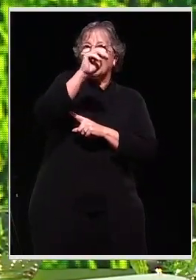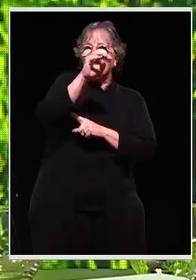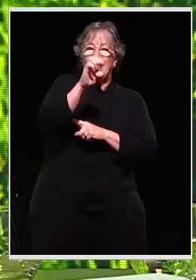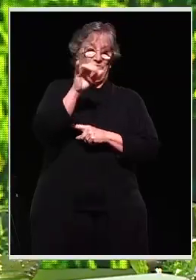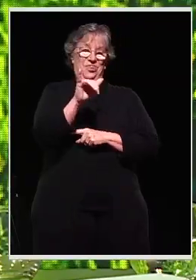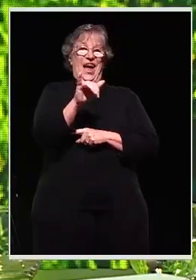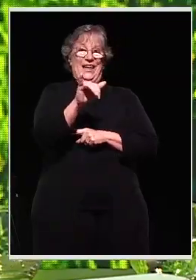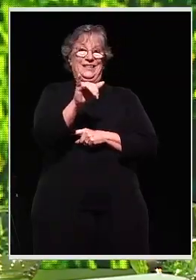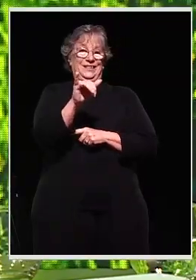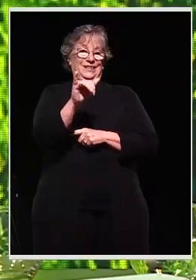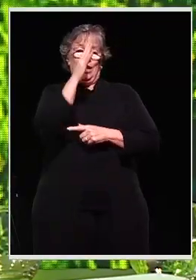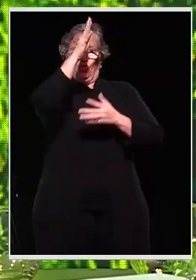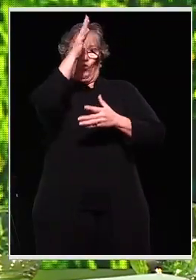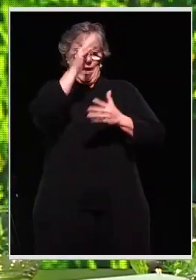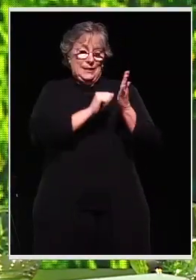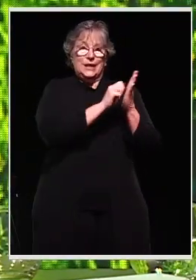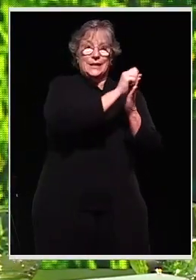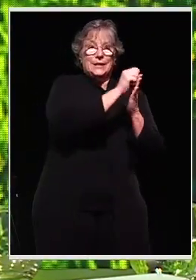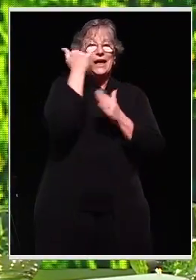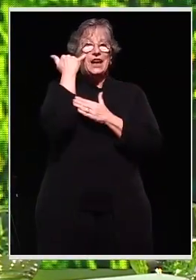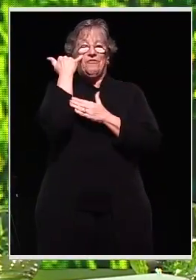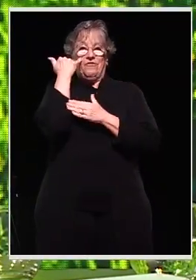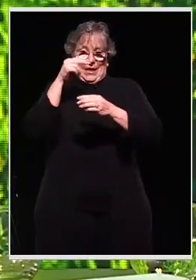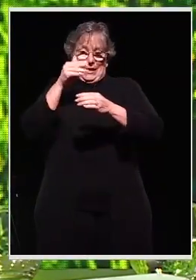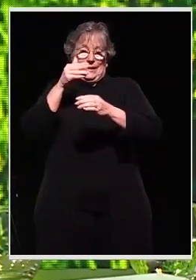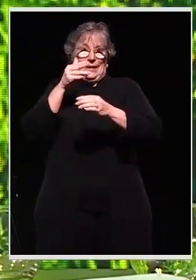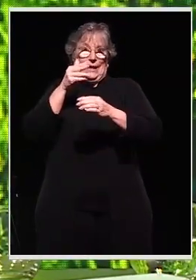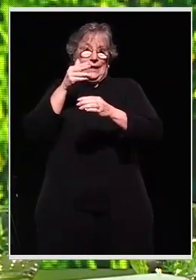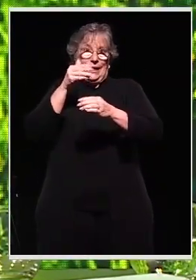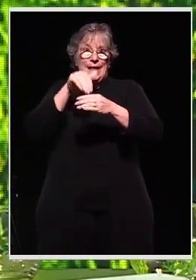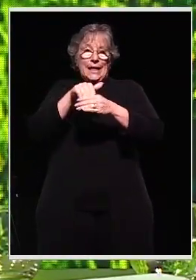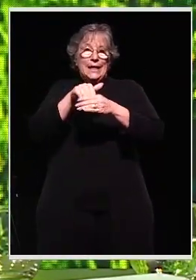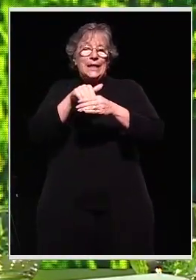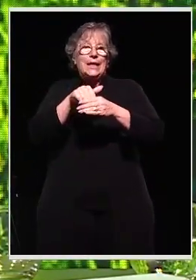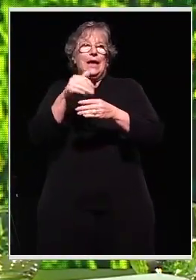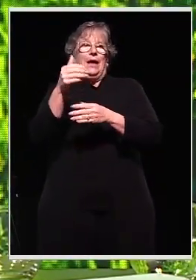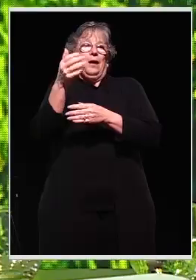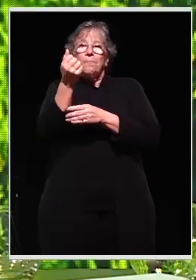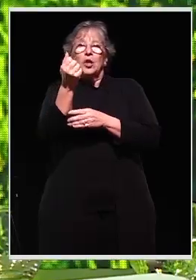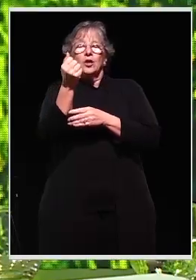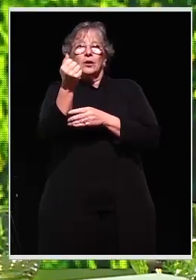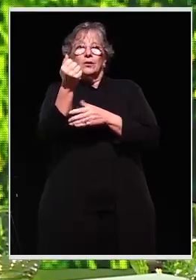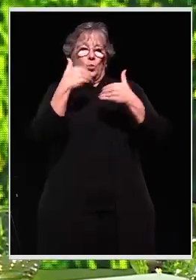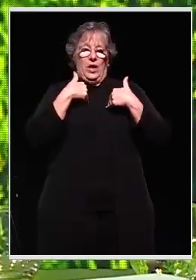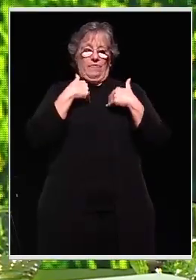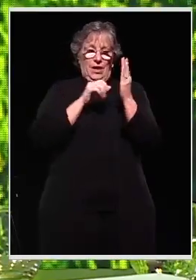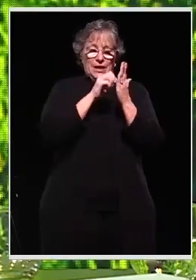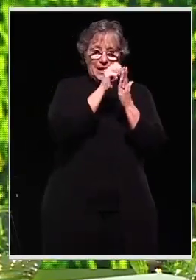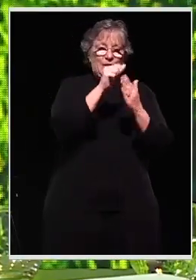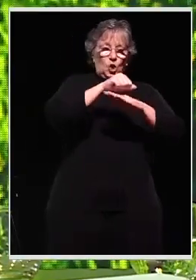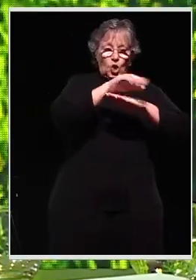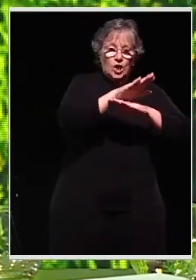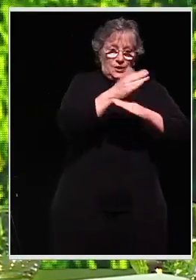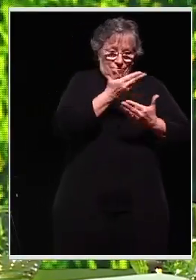carcinogenic. Okay, if that ends up in the milk, okay, now we have a cancer-causing agent that could end up in the milk. So like what we're